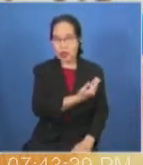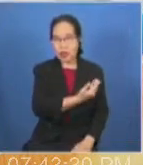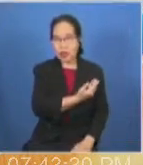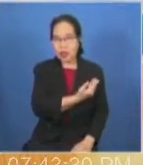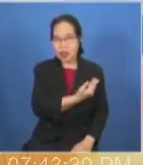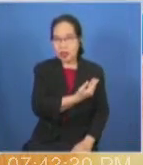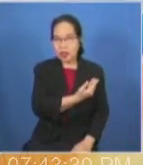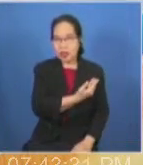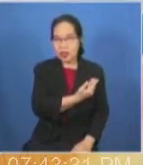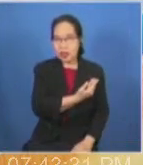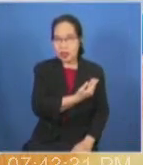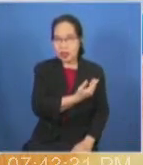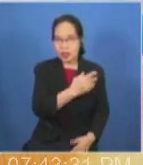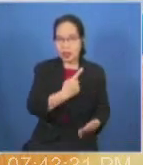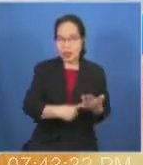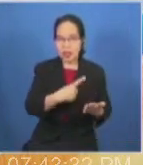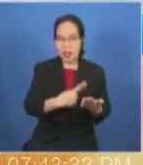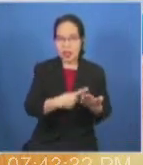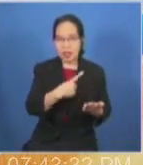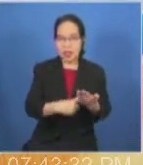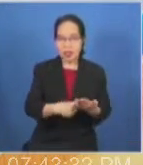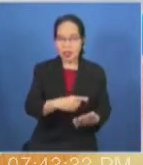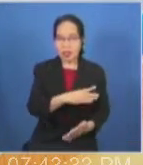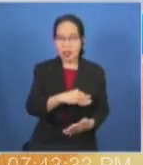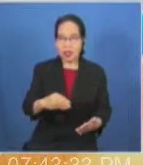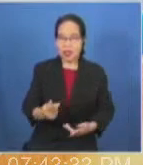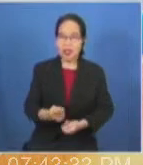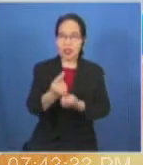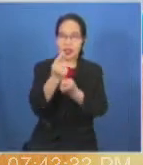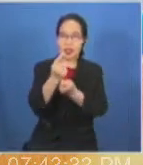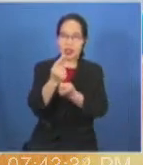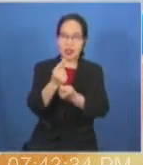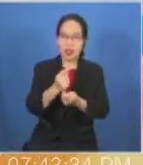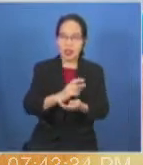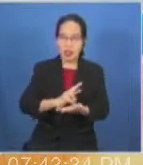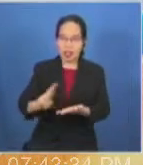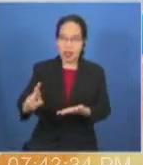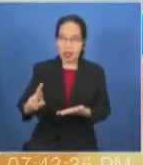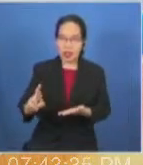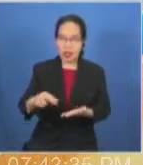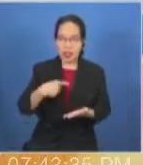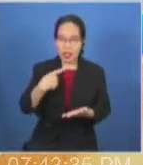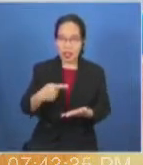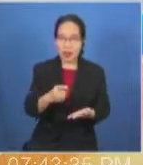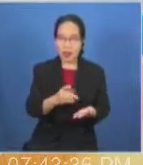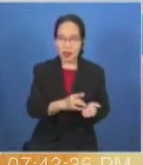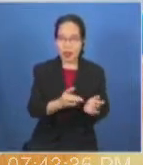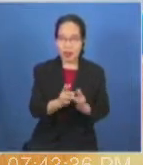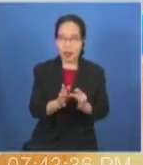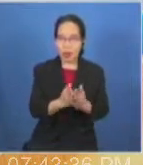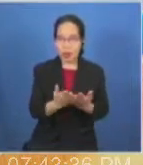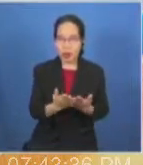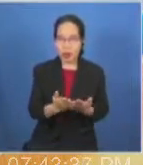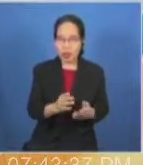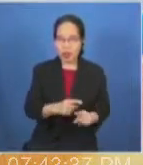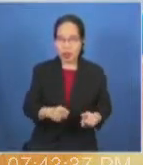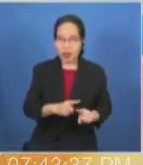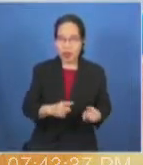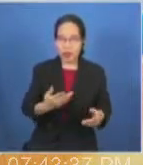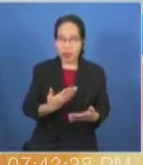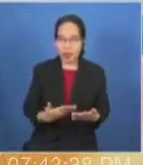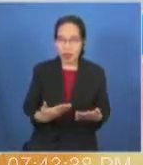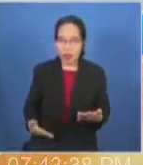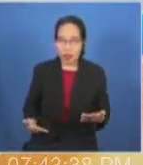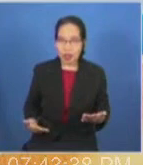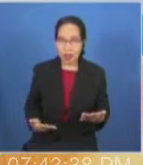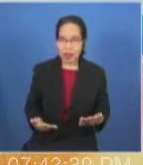part of our discussions, so that we can trust in the righteousness stated in